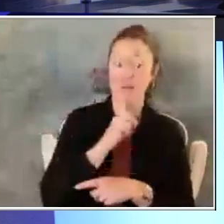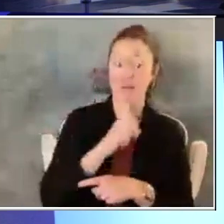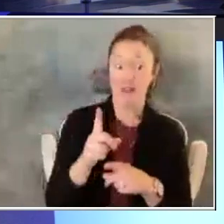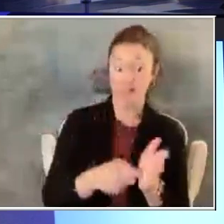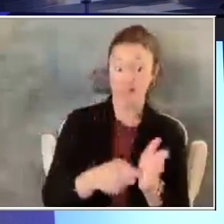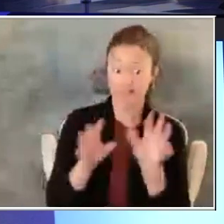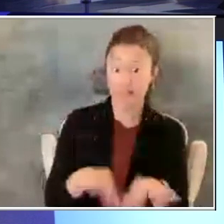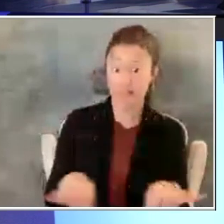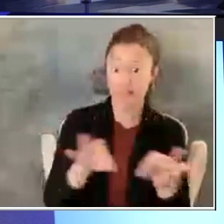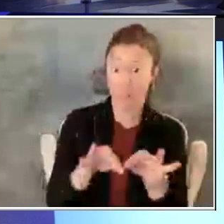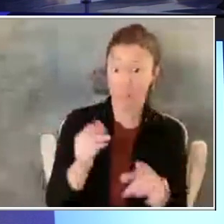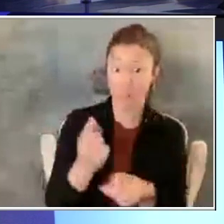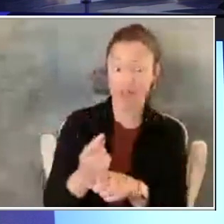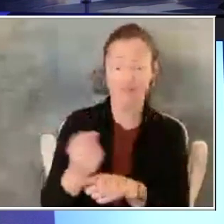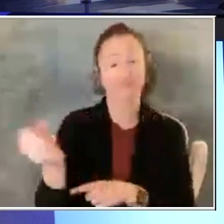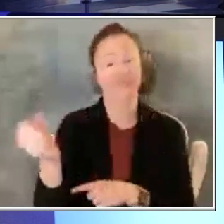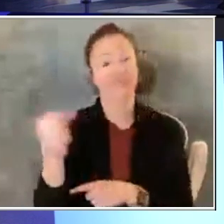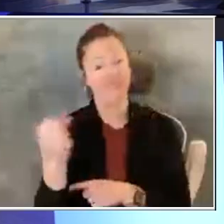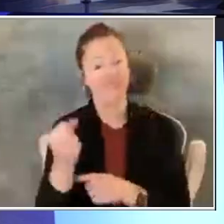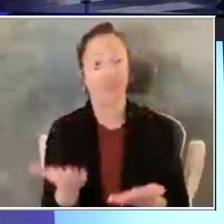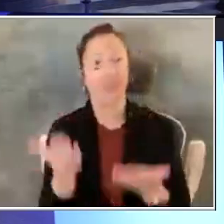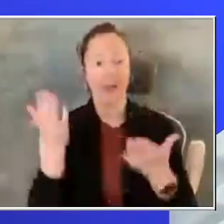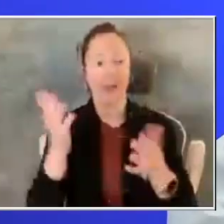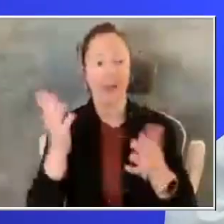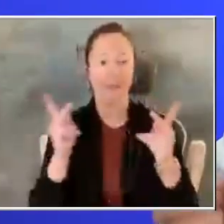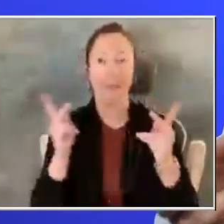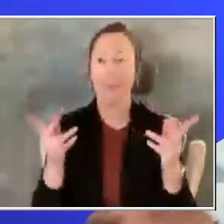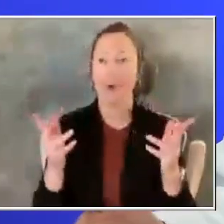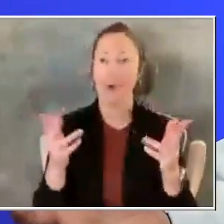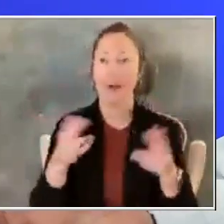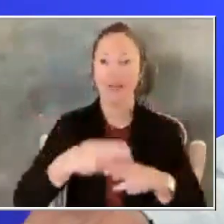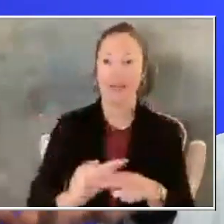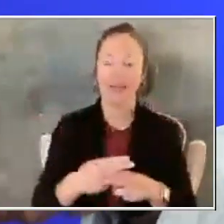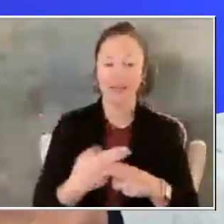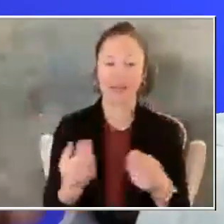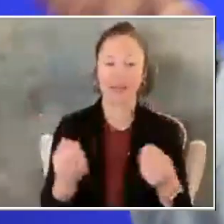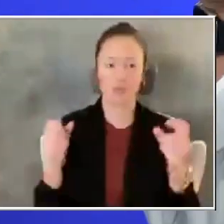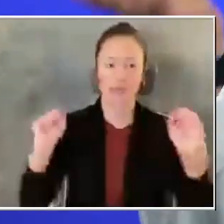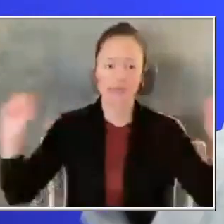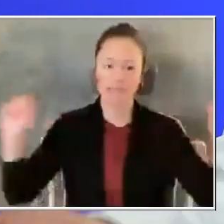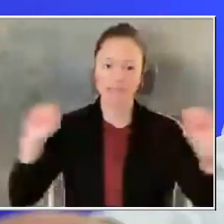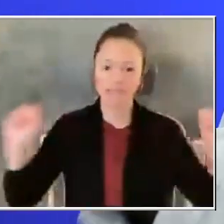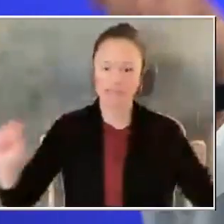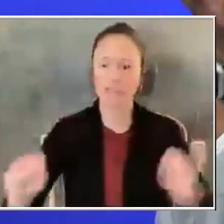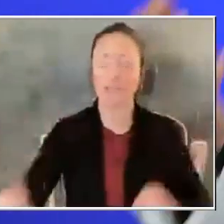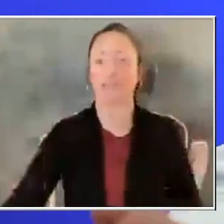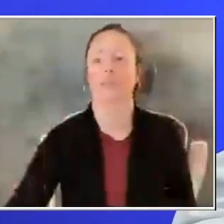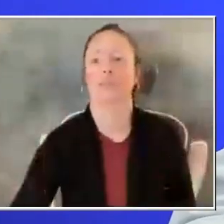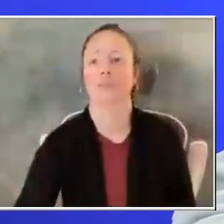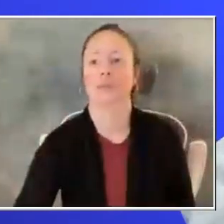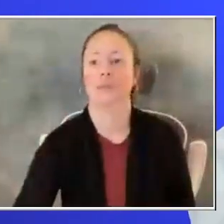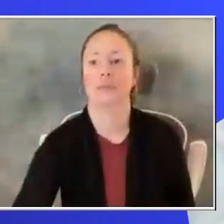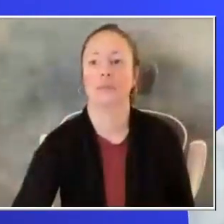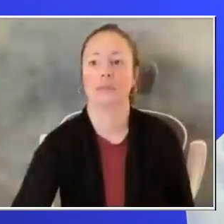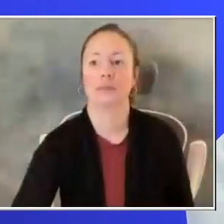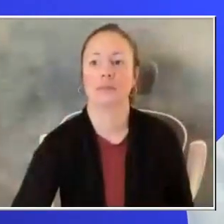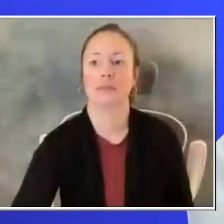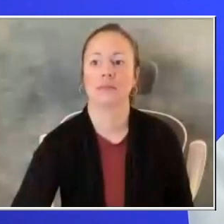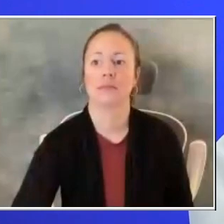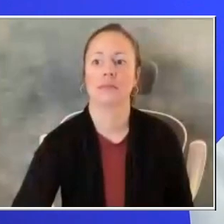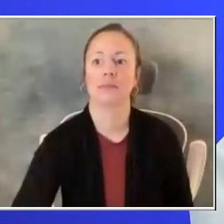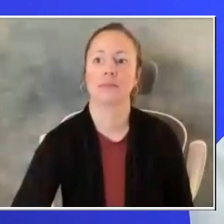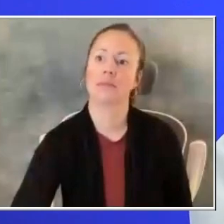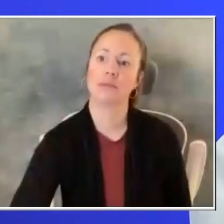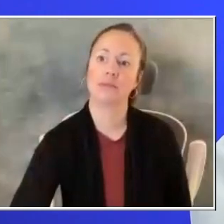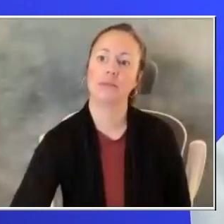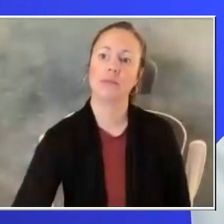for bone health. We recommend that people lift weights, and if you can't lift weights, it can be like cans of beans, whatever it is, for at